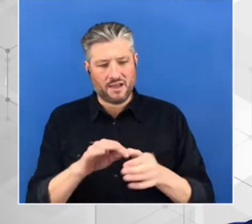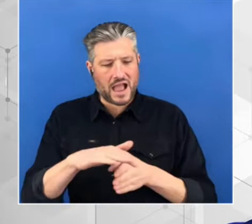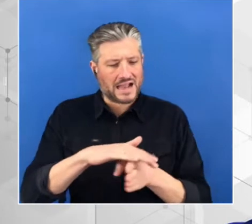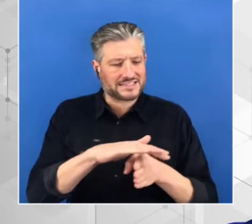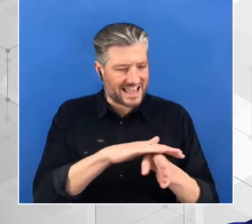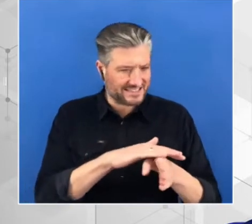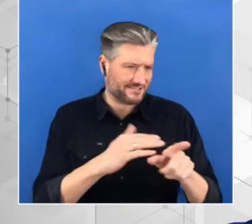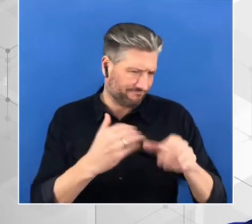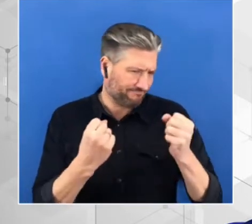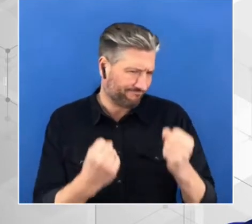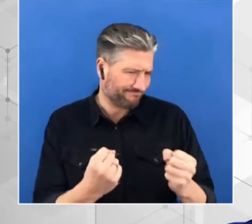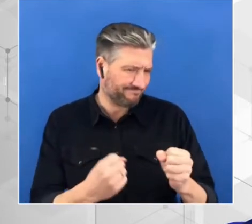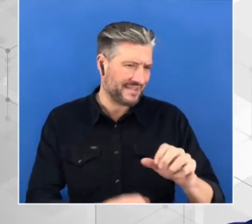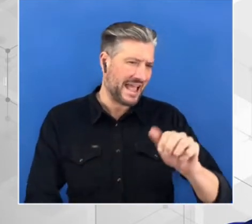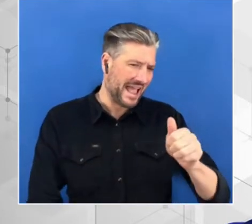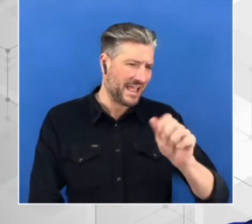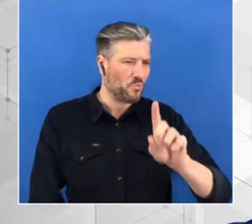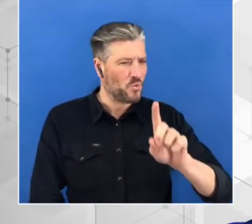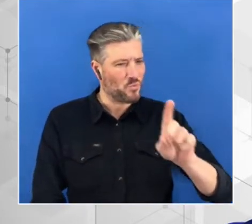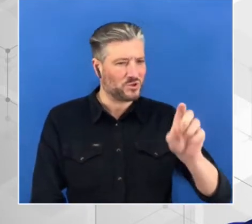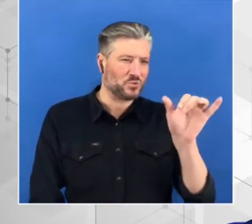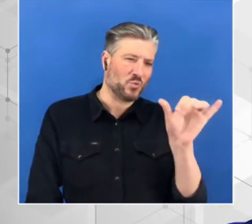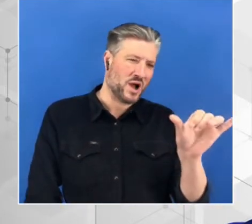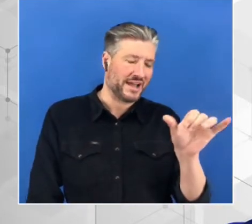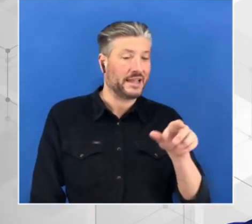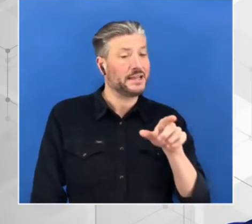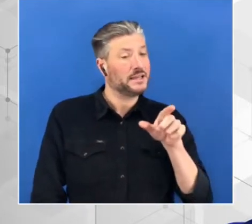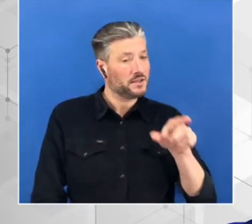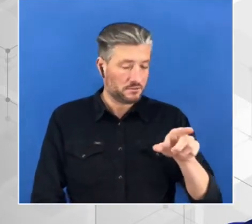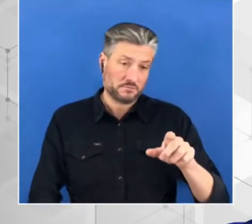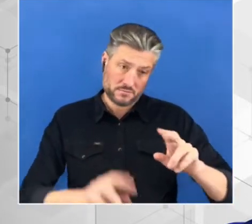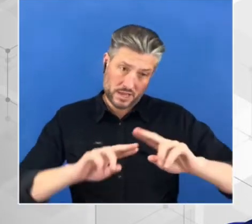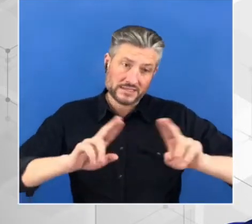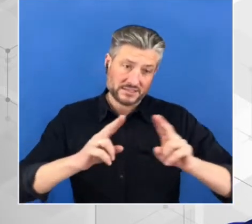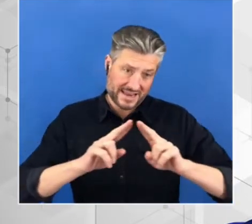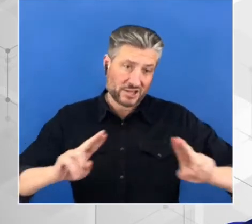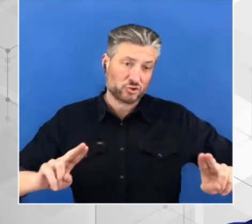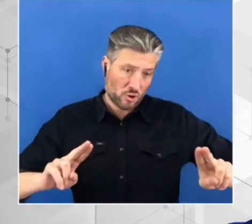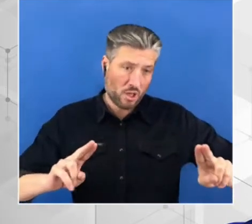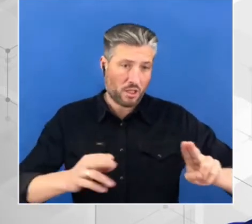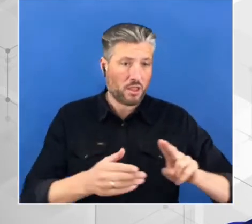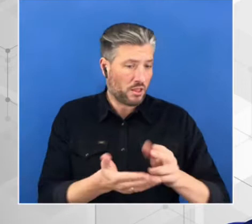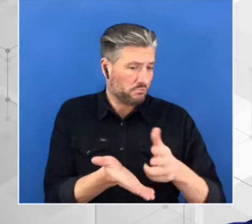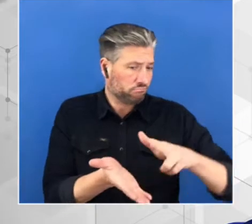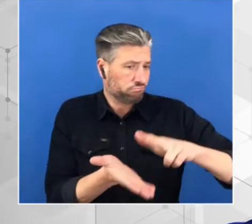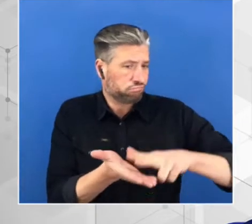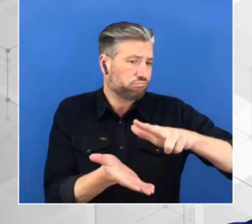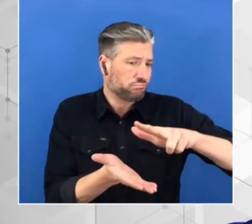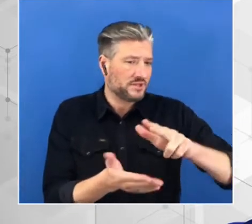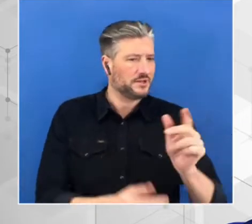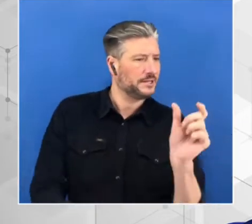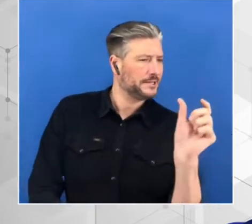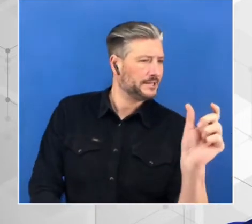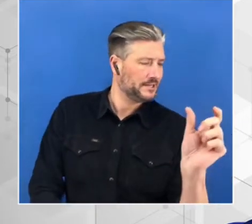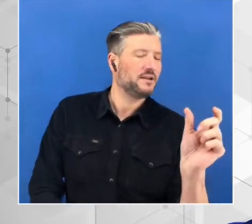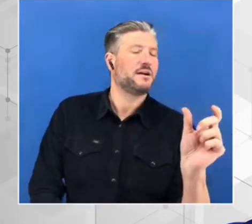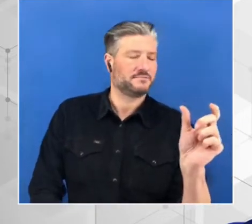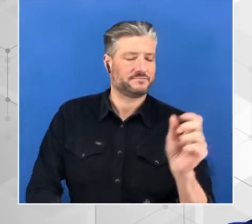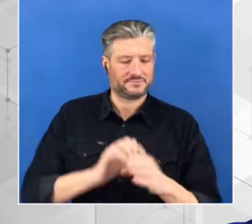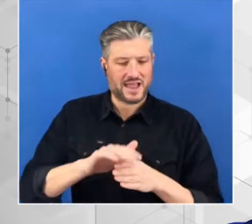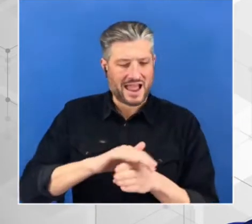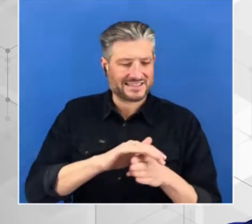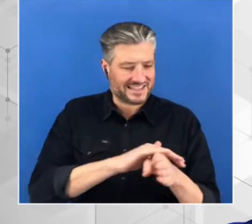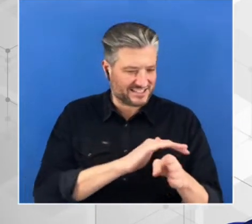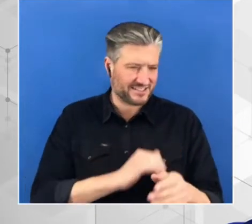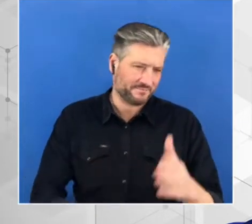the international acronym of accessibility. And this is because there are 11 letters between the A and